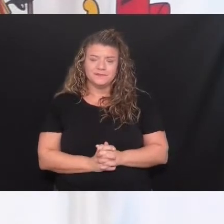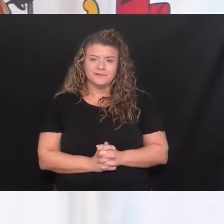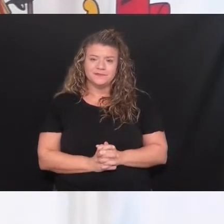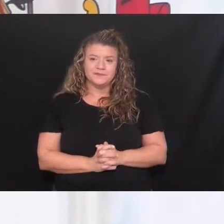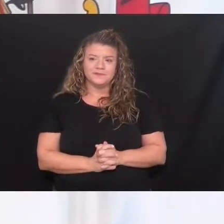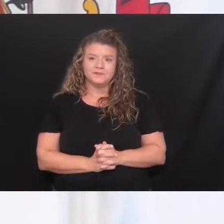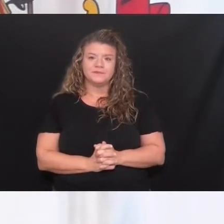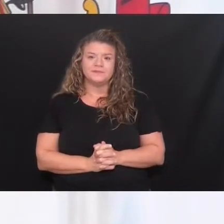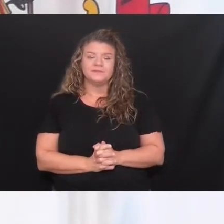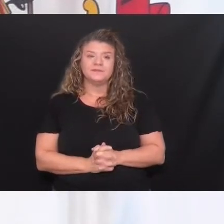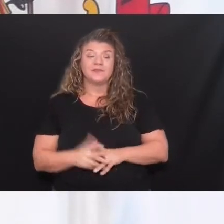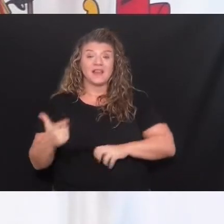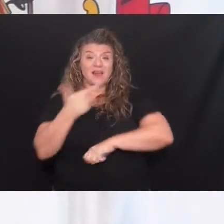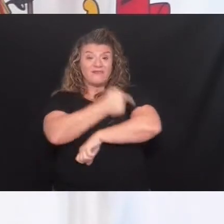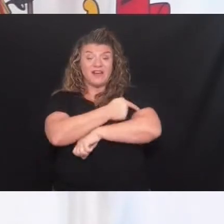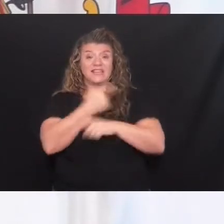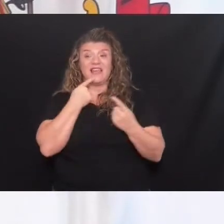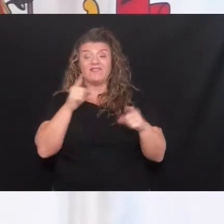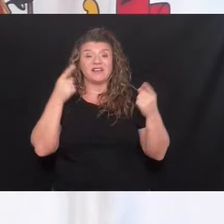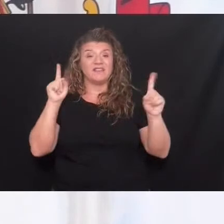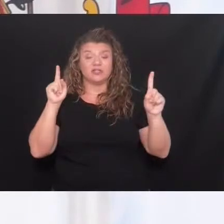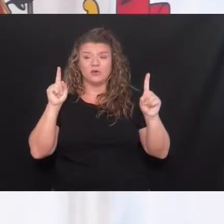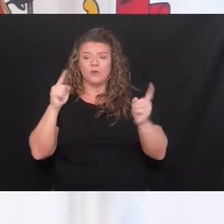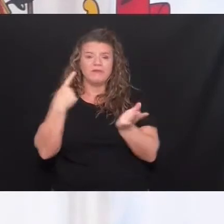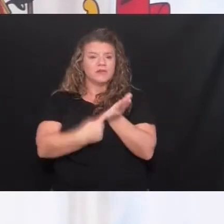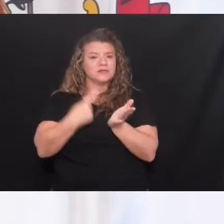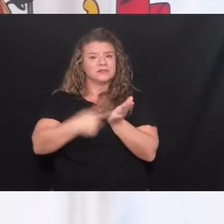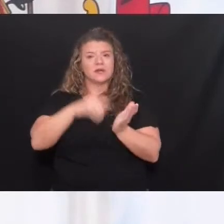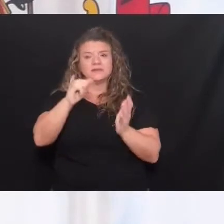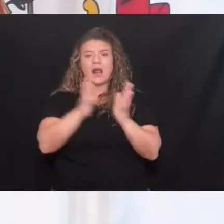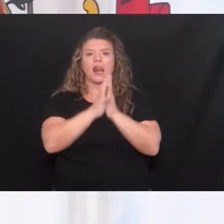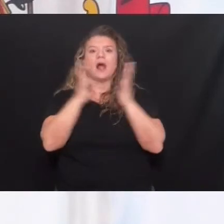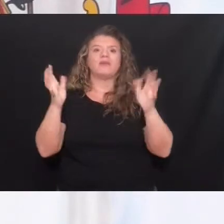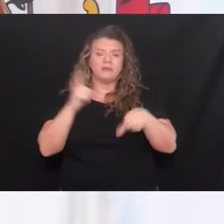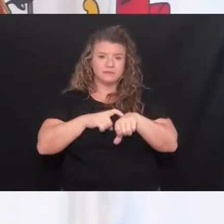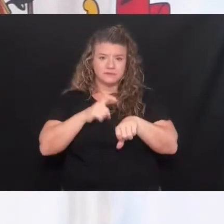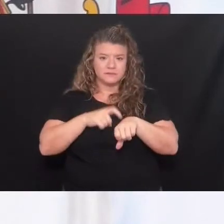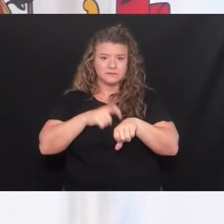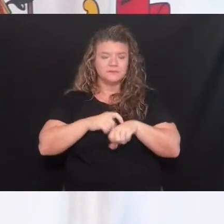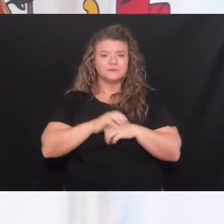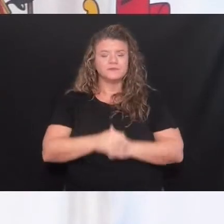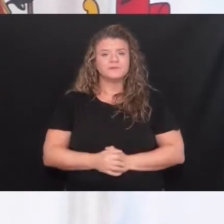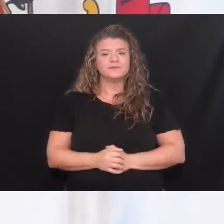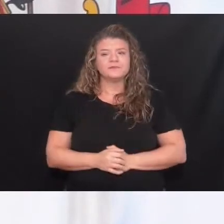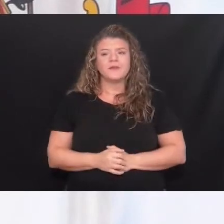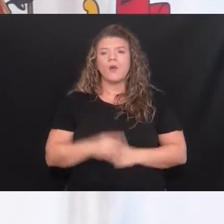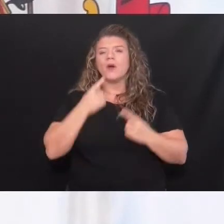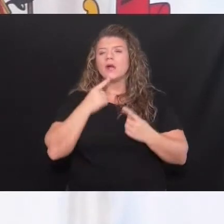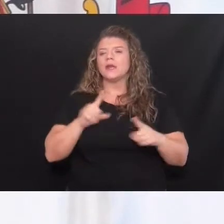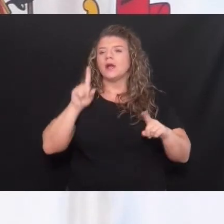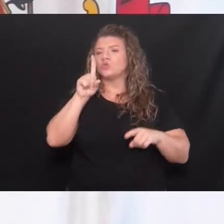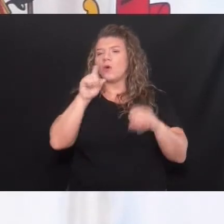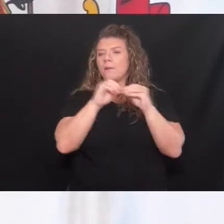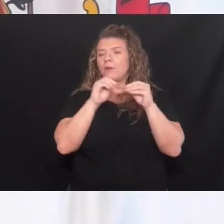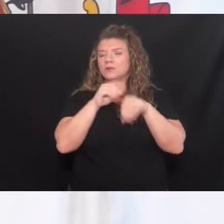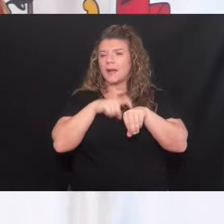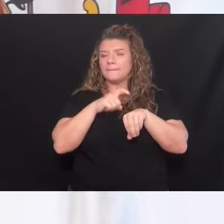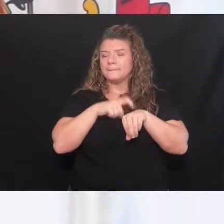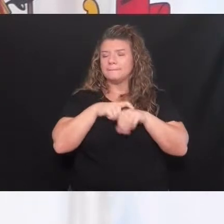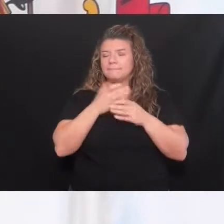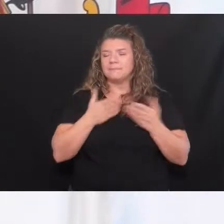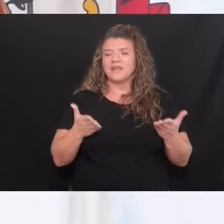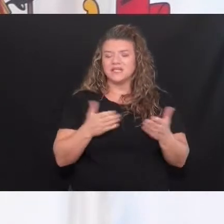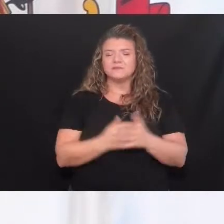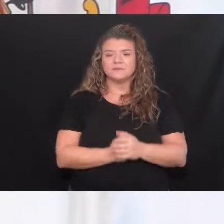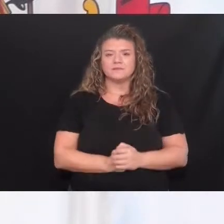The vaccine's effectiveness, we've been through that a bunch of times. I want to make one announcement real quick here, but